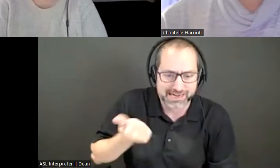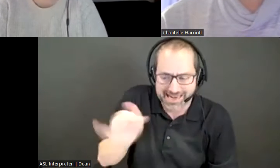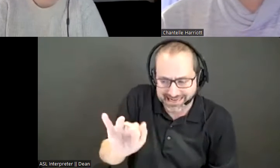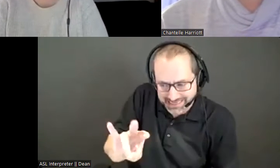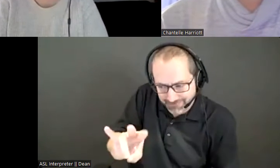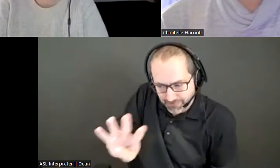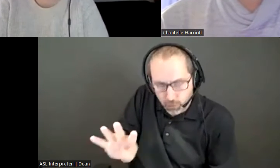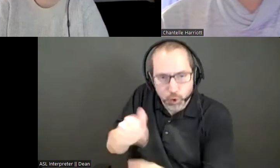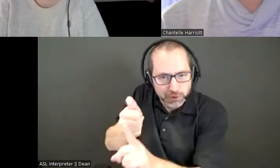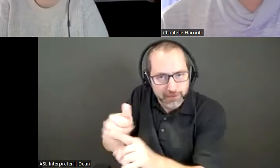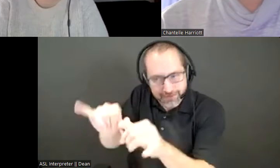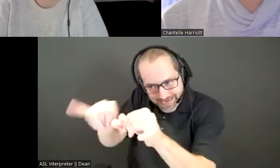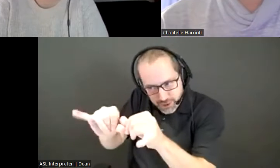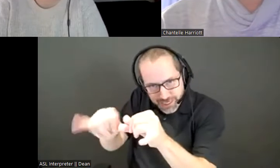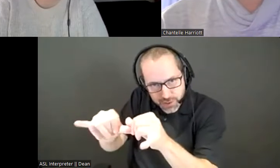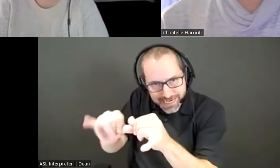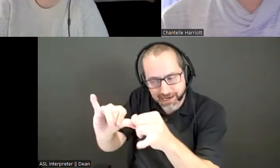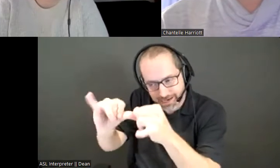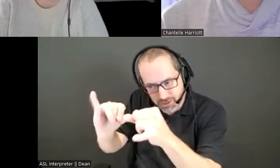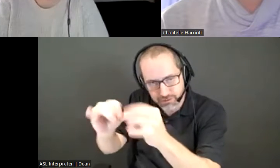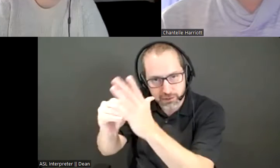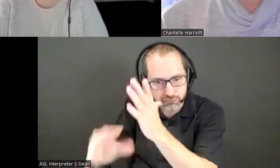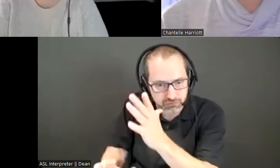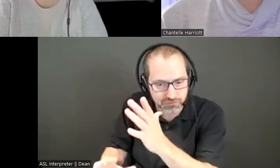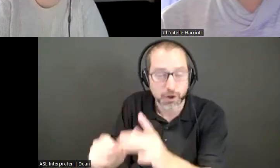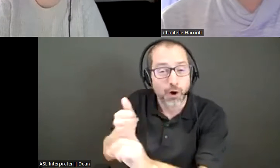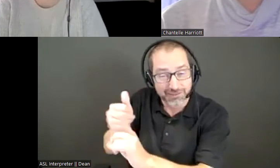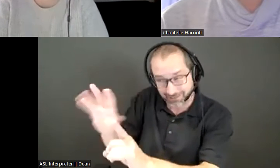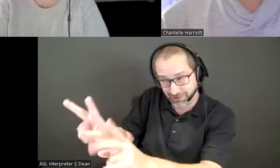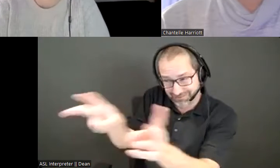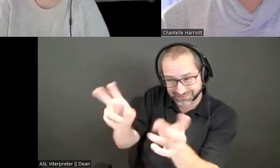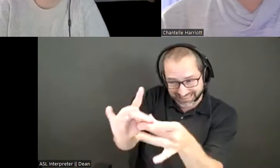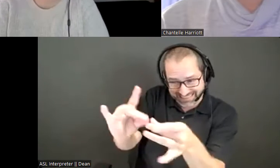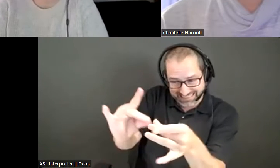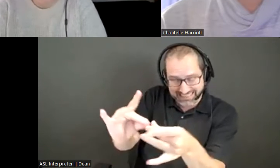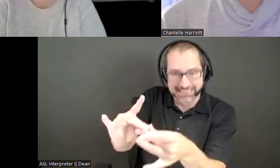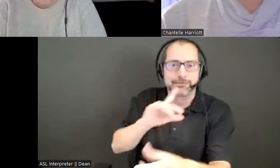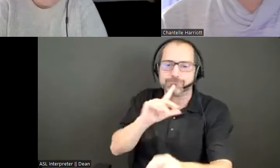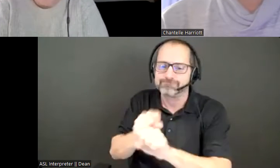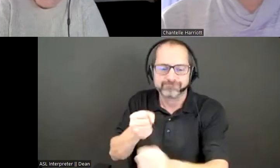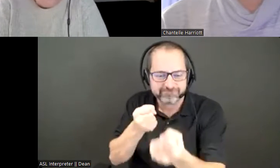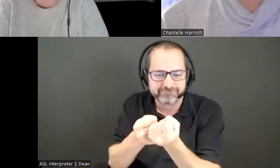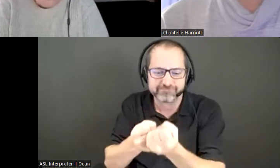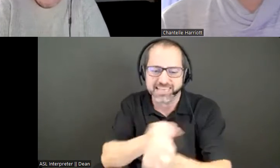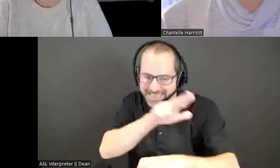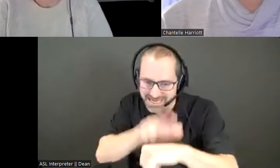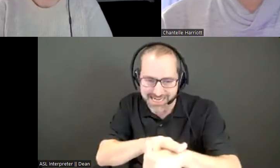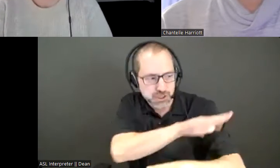student. And as she puts it very well, has been contributing to nation building ever since, like a true